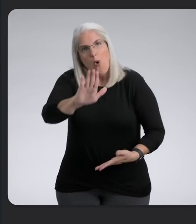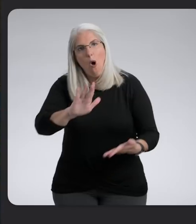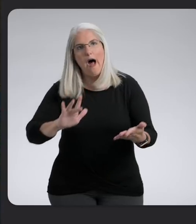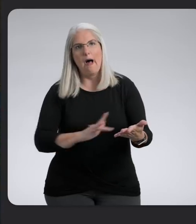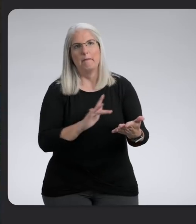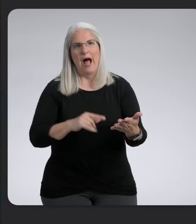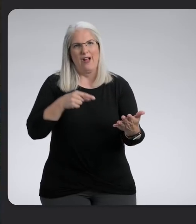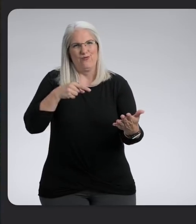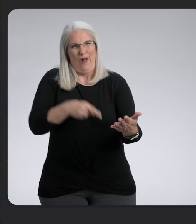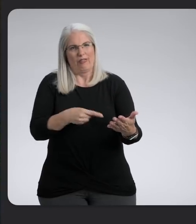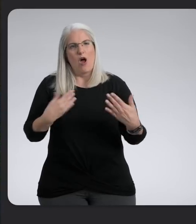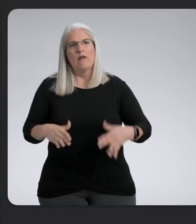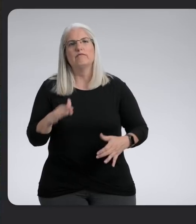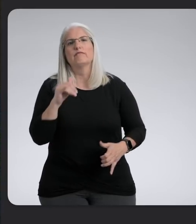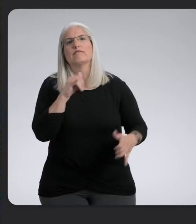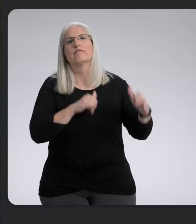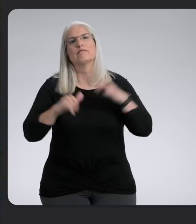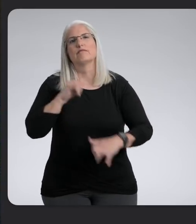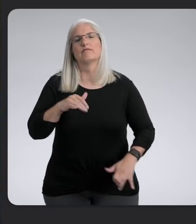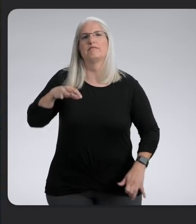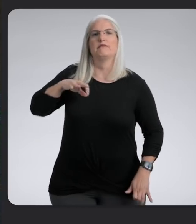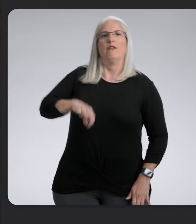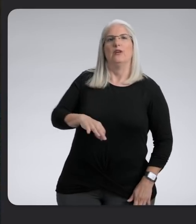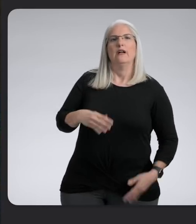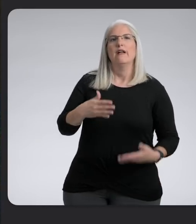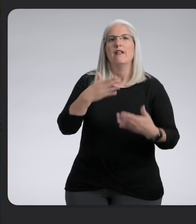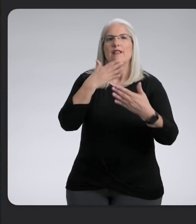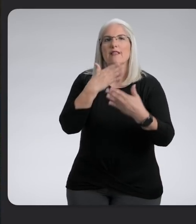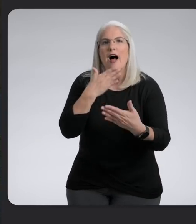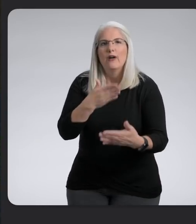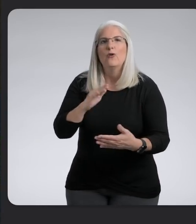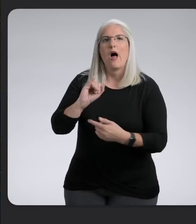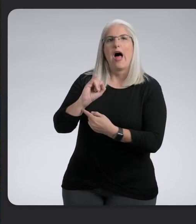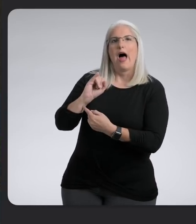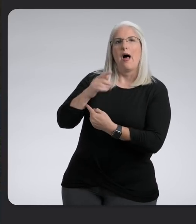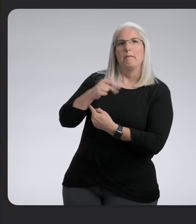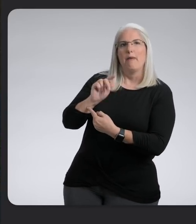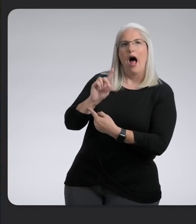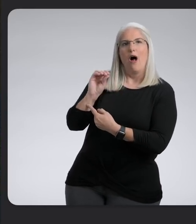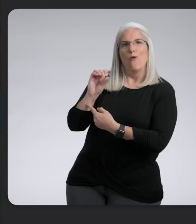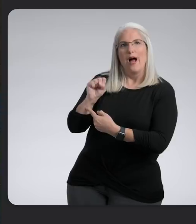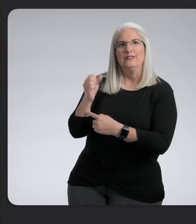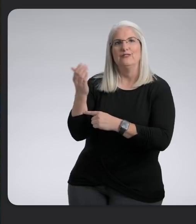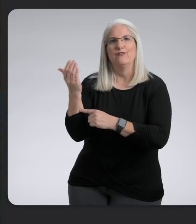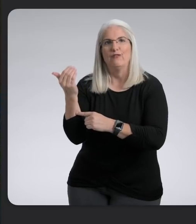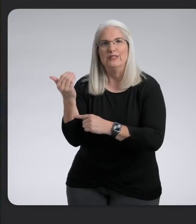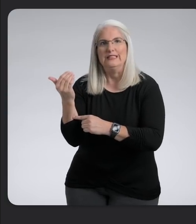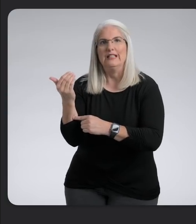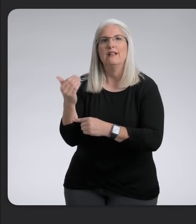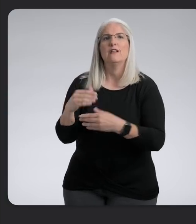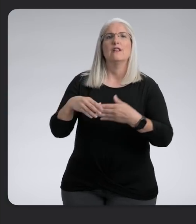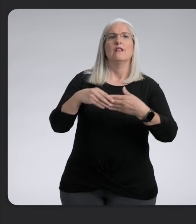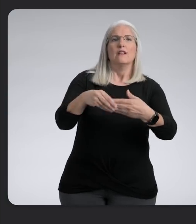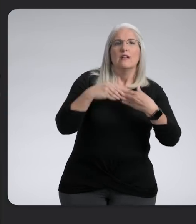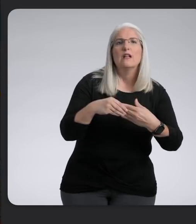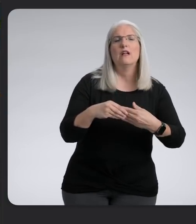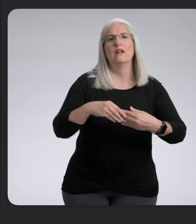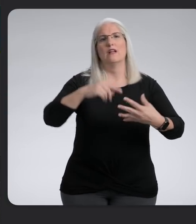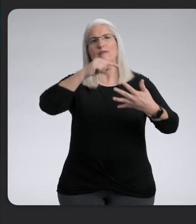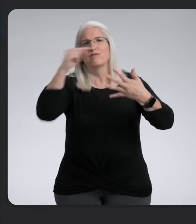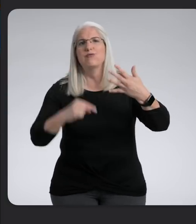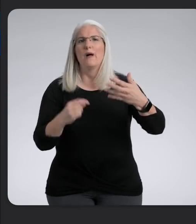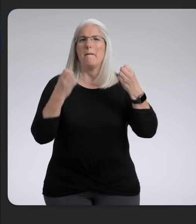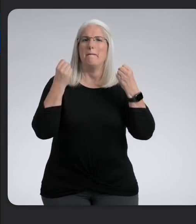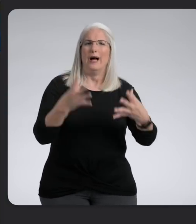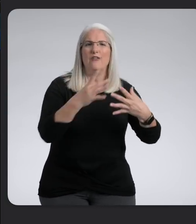places. That's iPadOS 15, taking the versatility of iPad even further, with new widget layouts for your